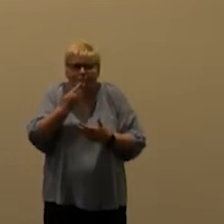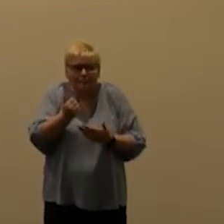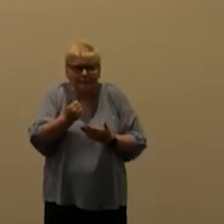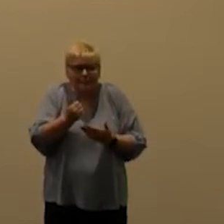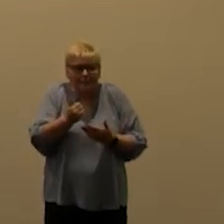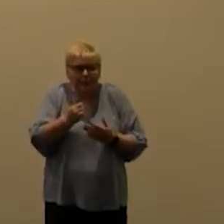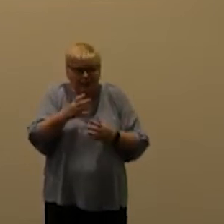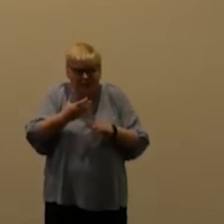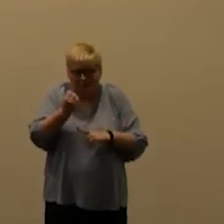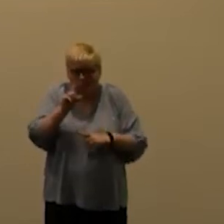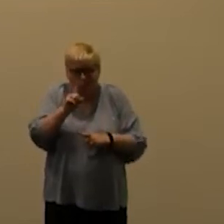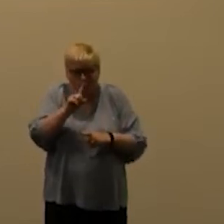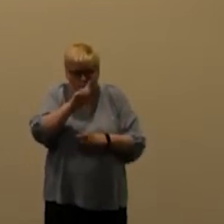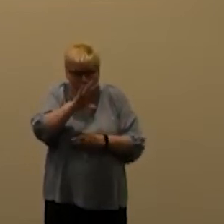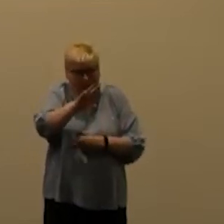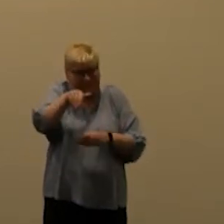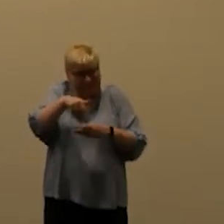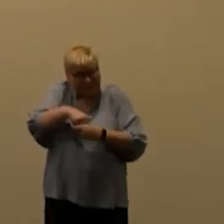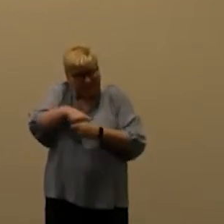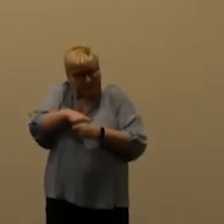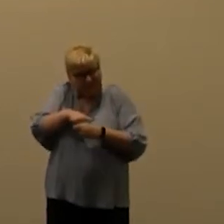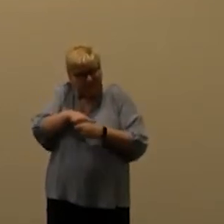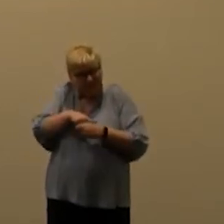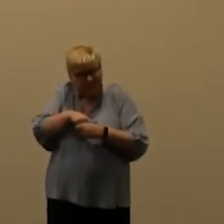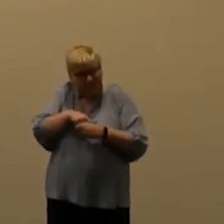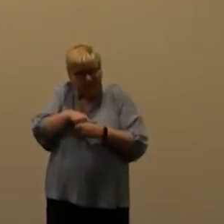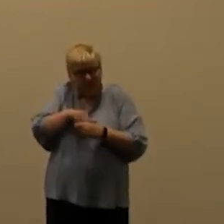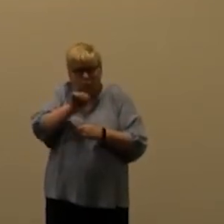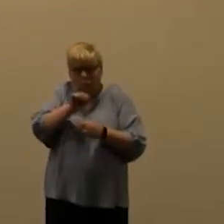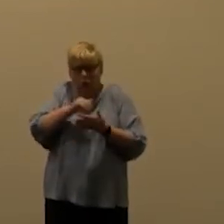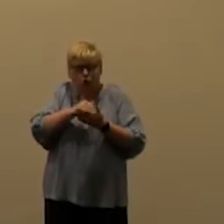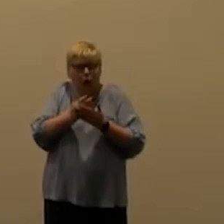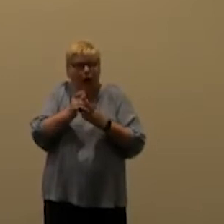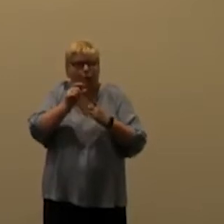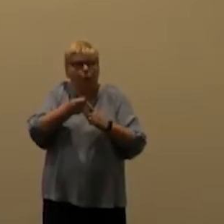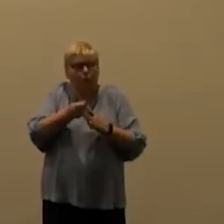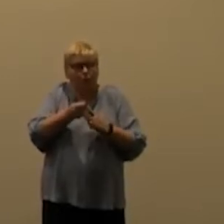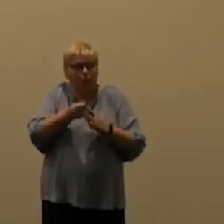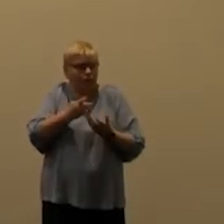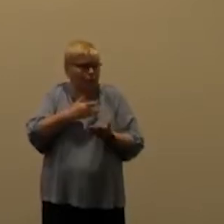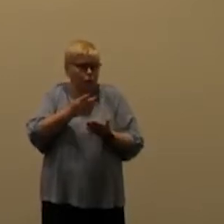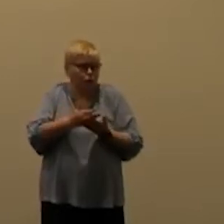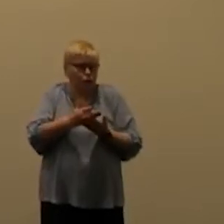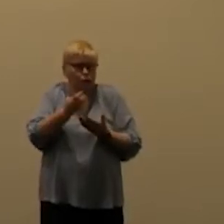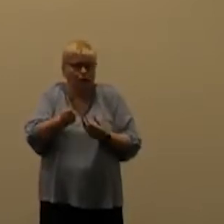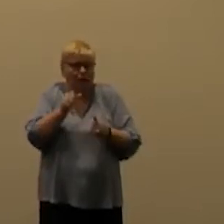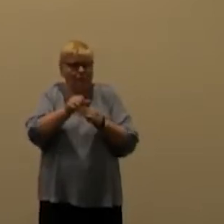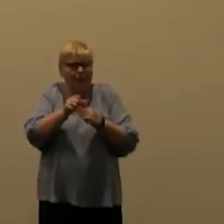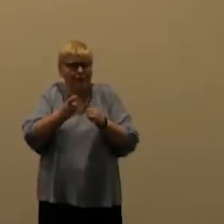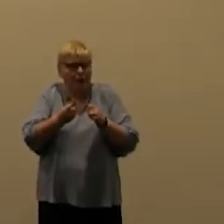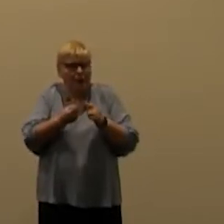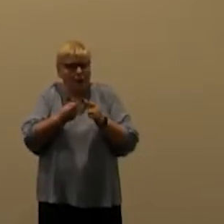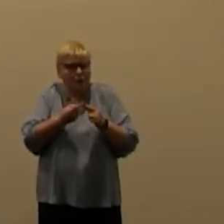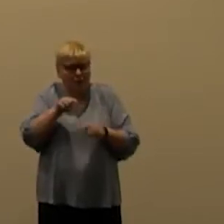have a look at what's on the inside of in your SharePoint. The likelihood is you'll get a better answer there